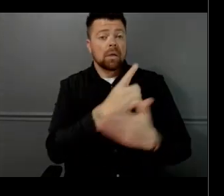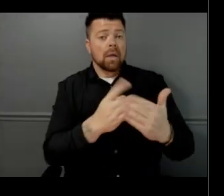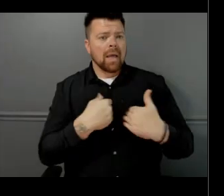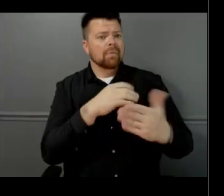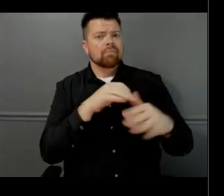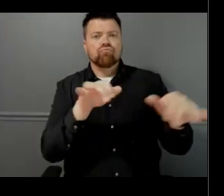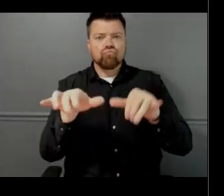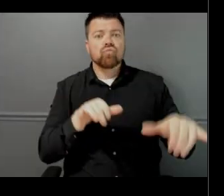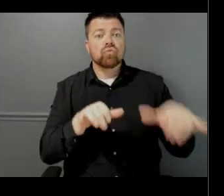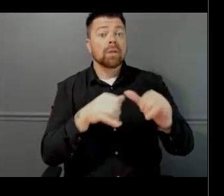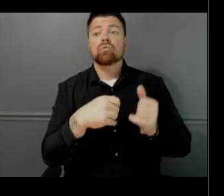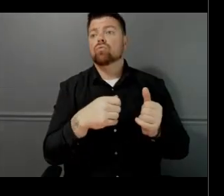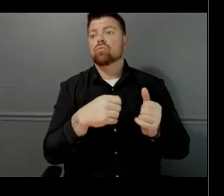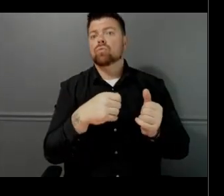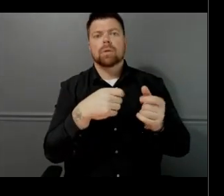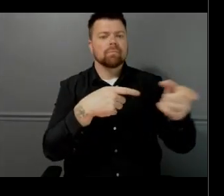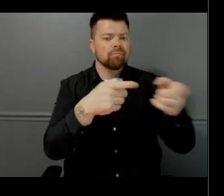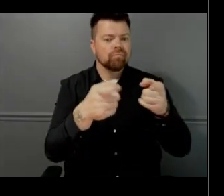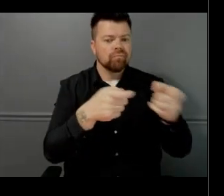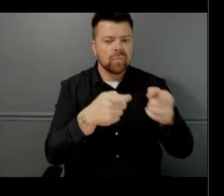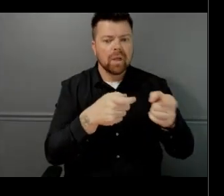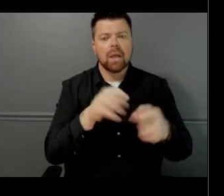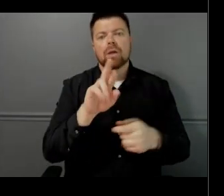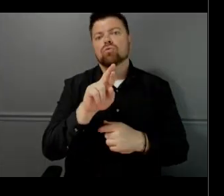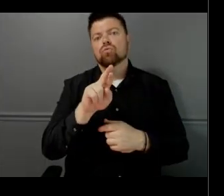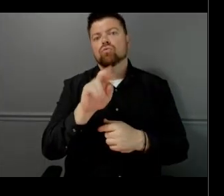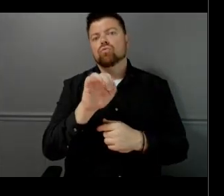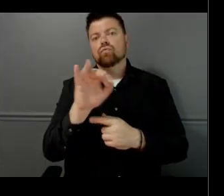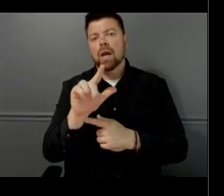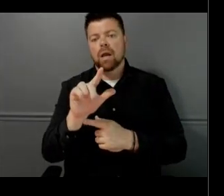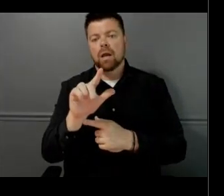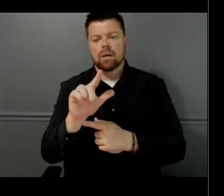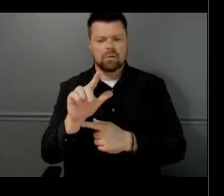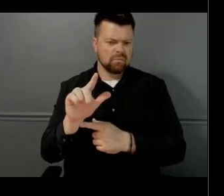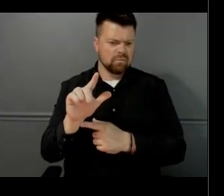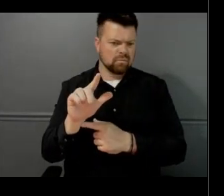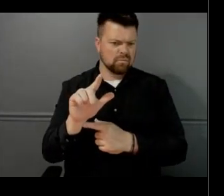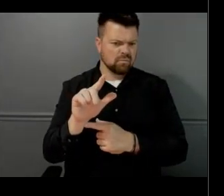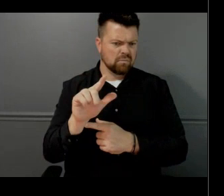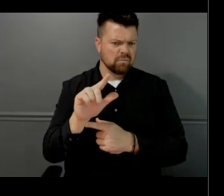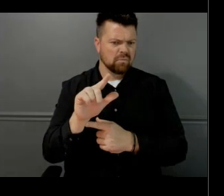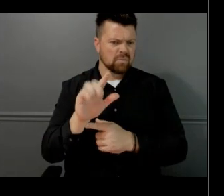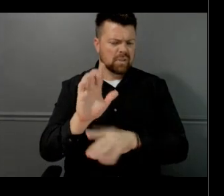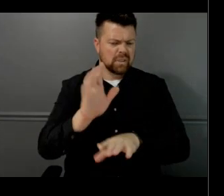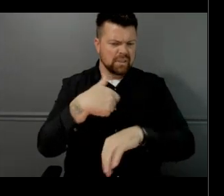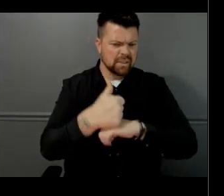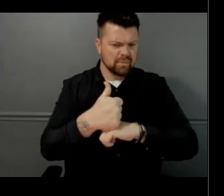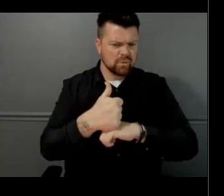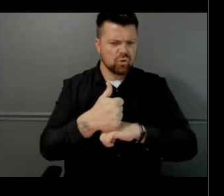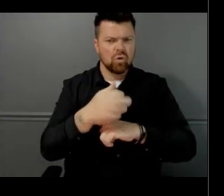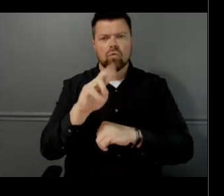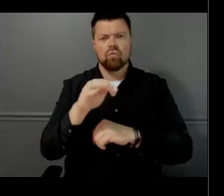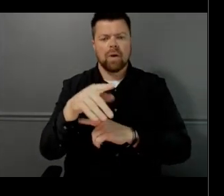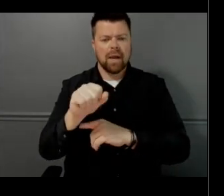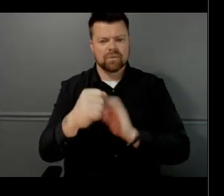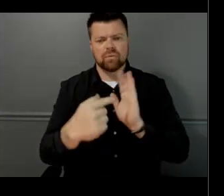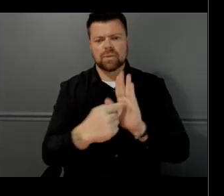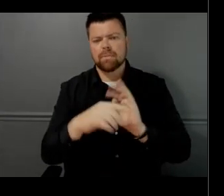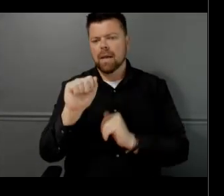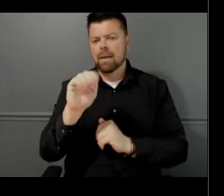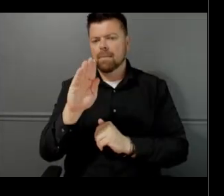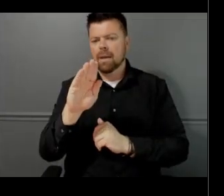that regulate handrail extensions on ramps? For example, in ADA 505.10,